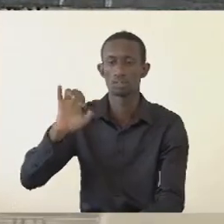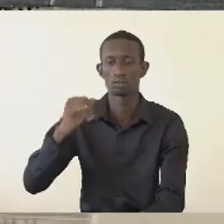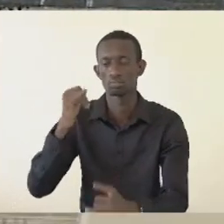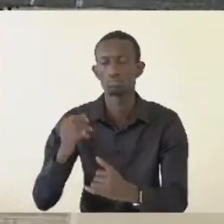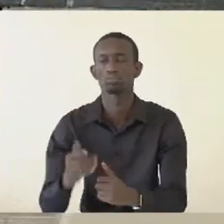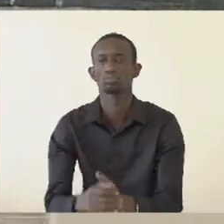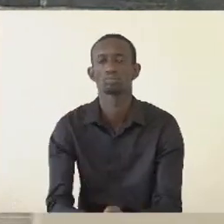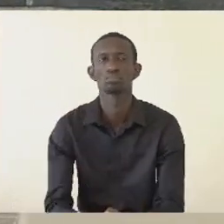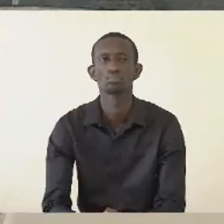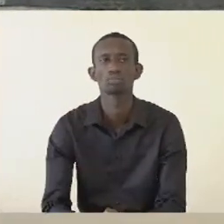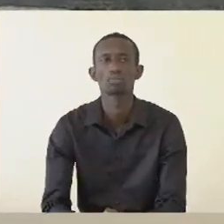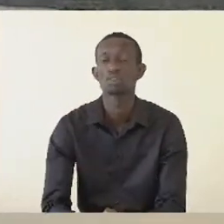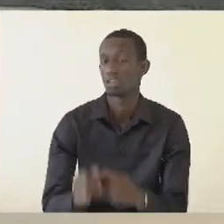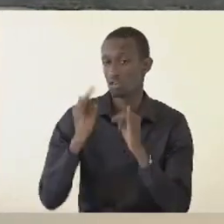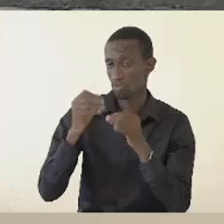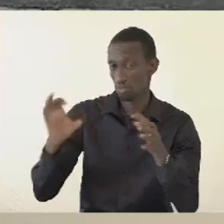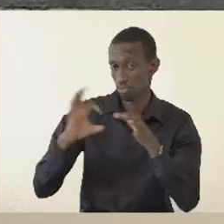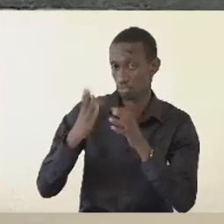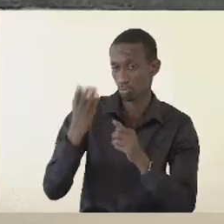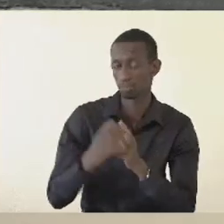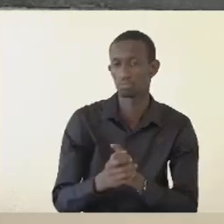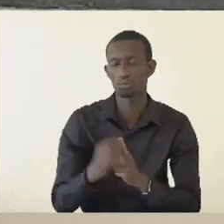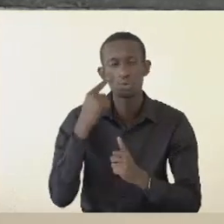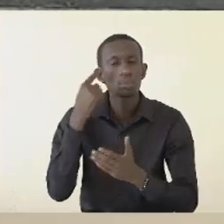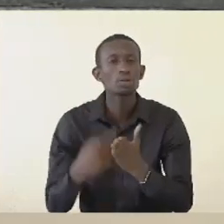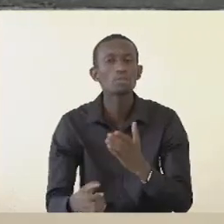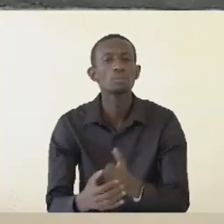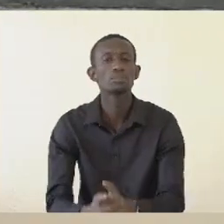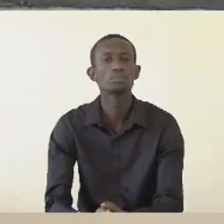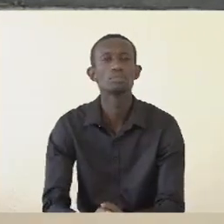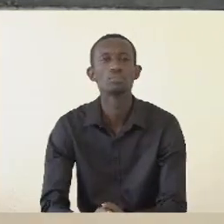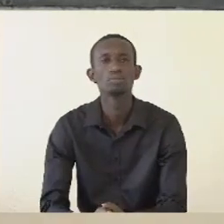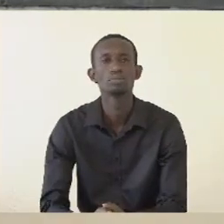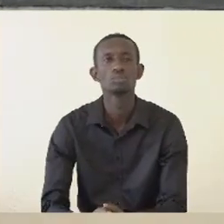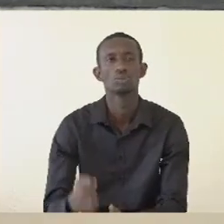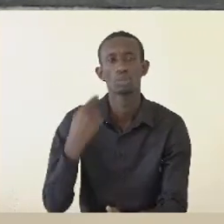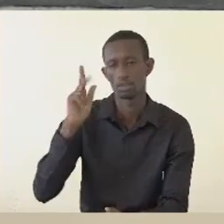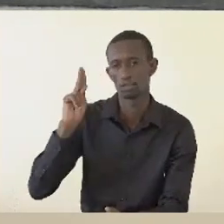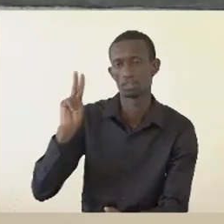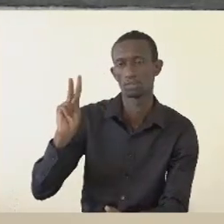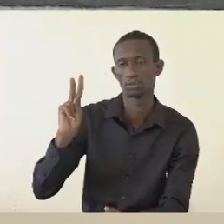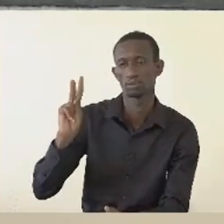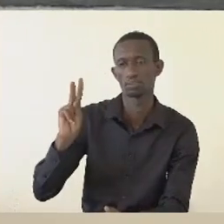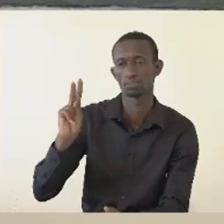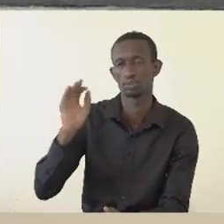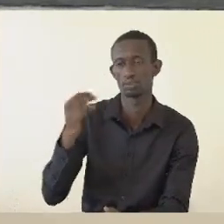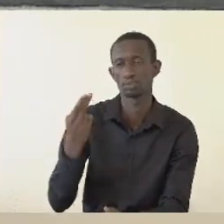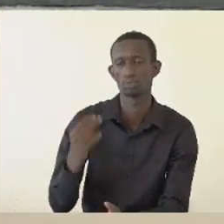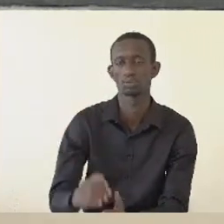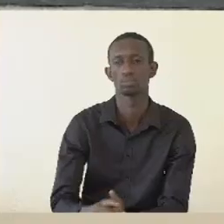Now if we interchange them, what do we get? We get this, potassium with 2